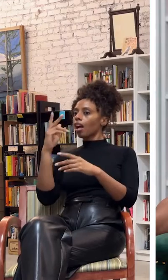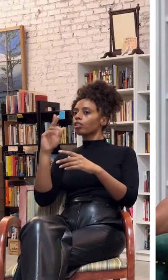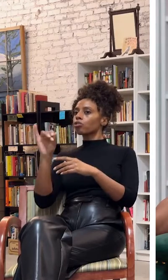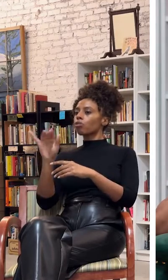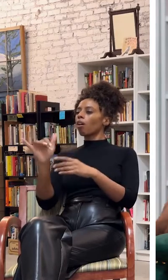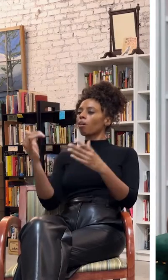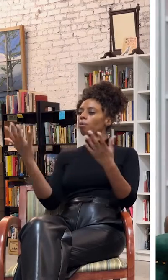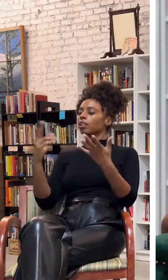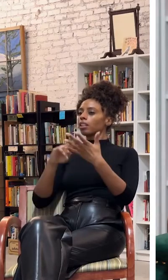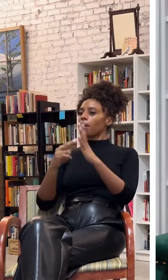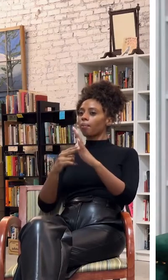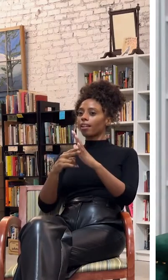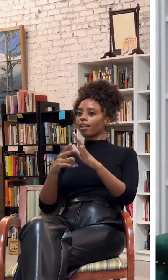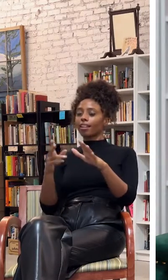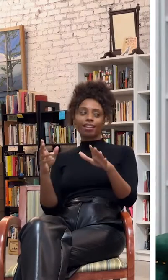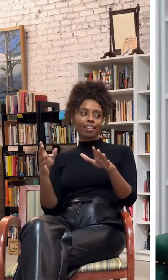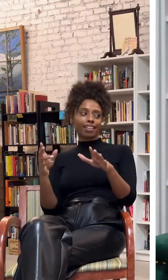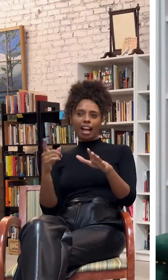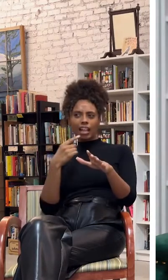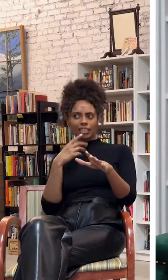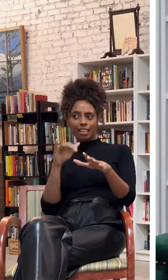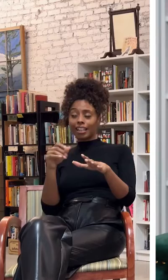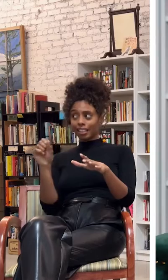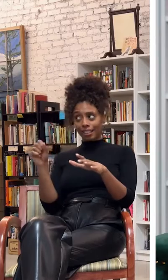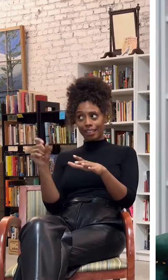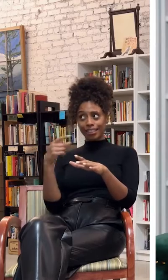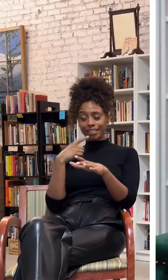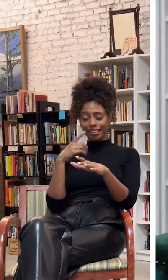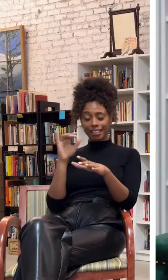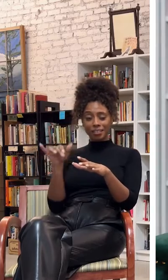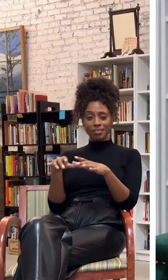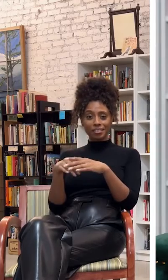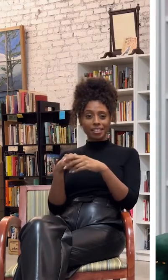that mean? I said that. Okay. You did.